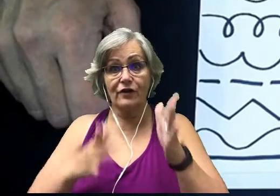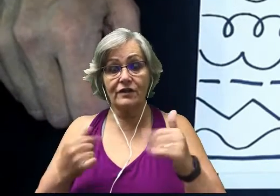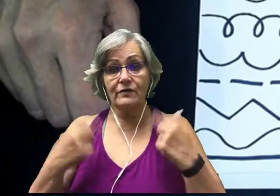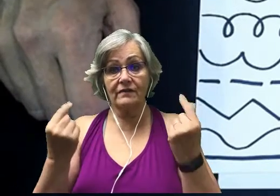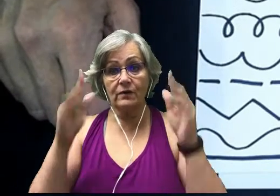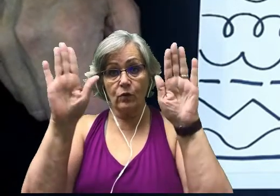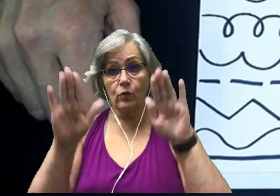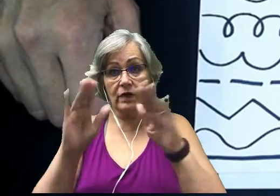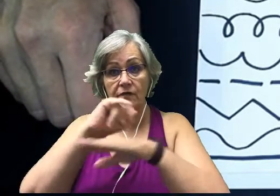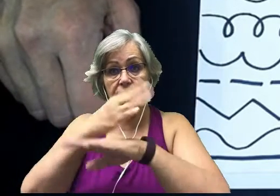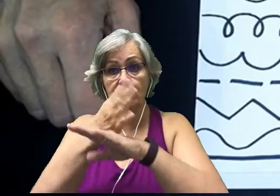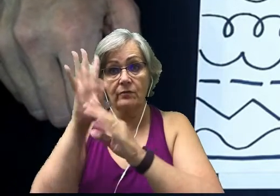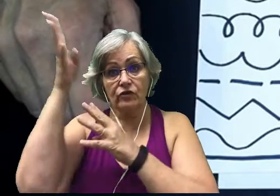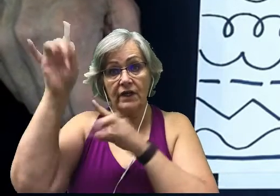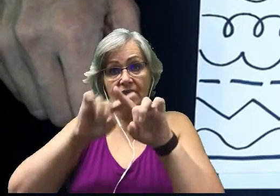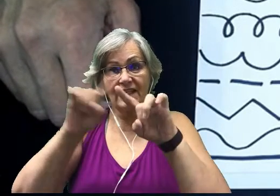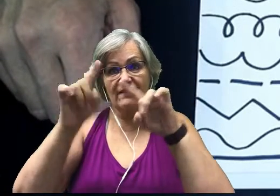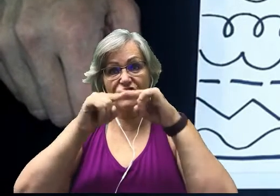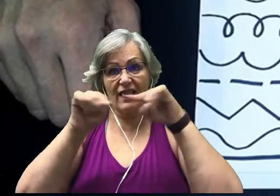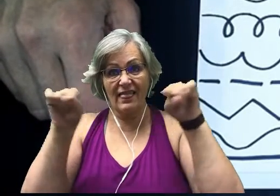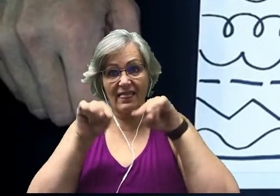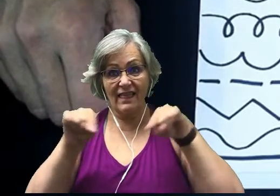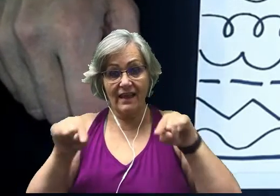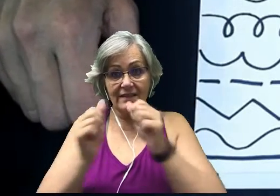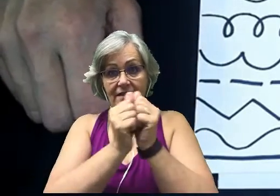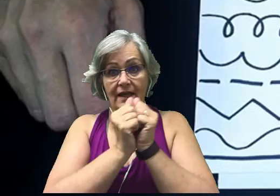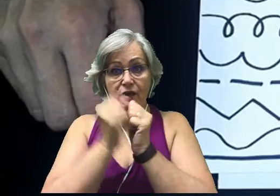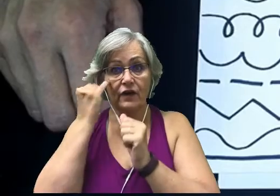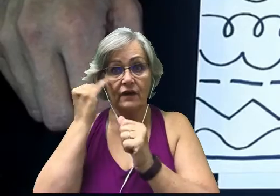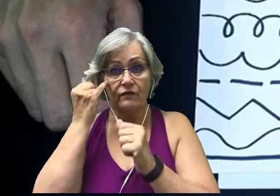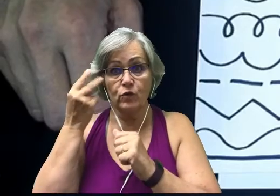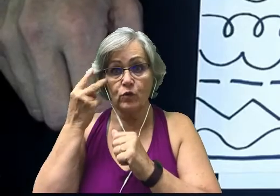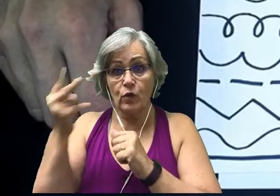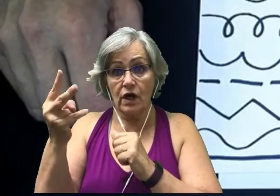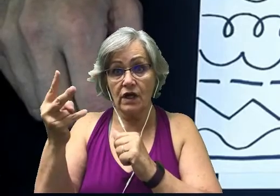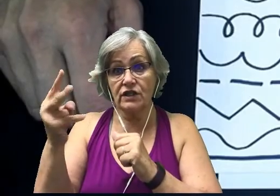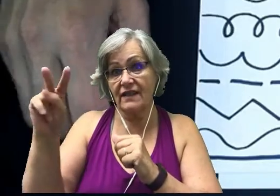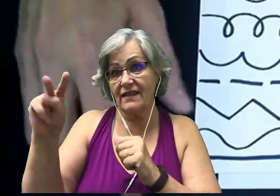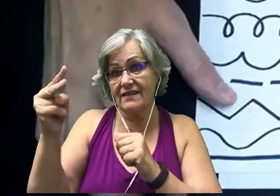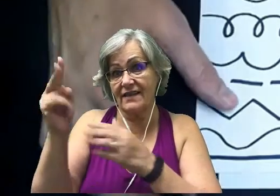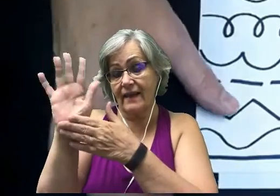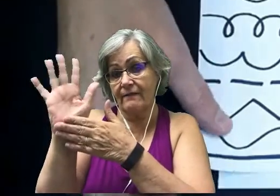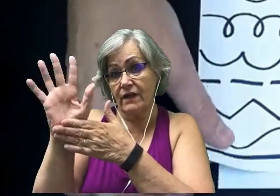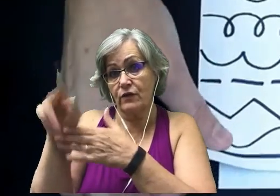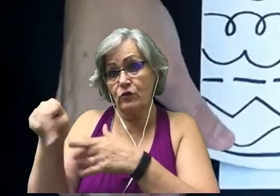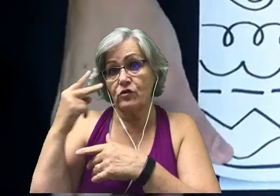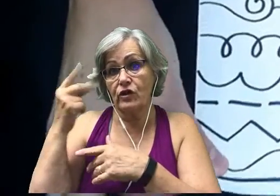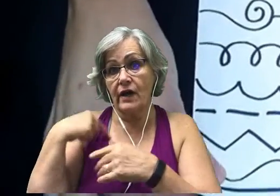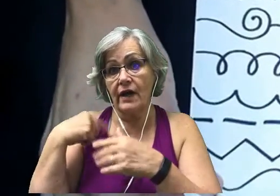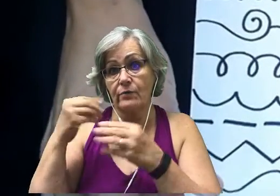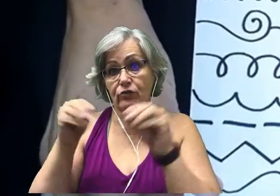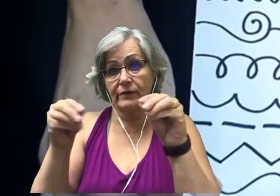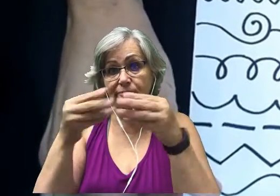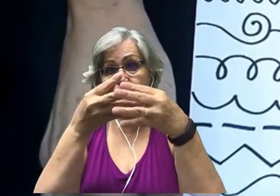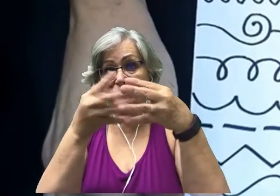All right, artists, we've done a wonderful job creating all different kinds of line together. If you watched the second video, you saw